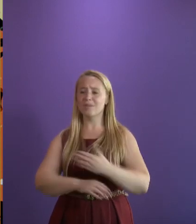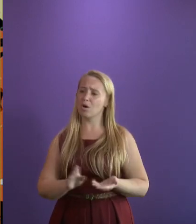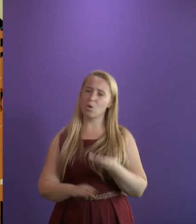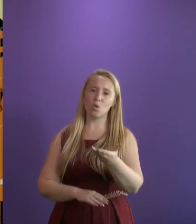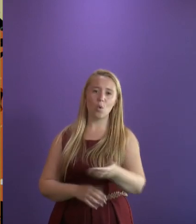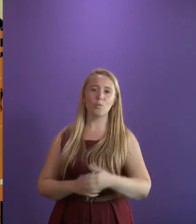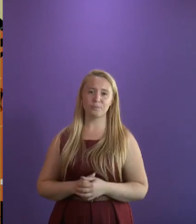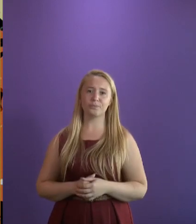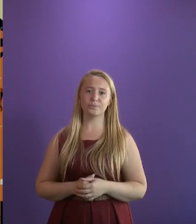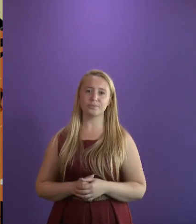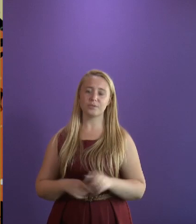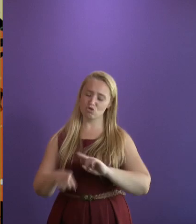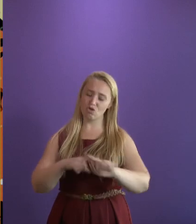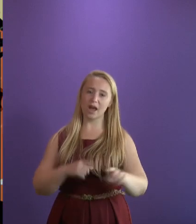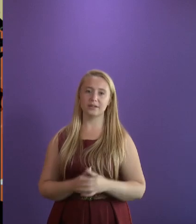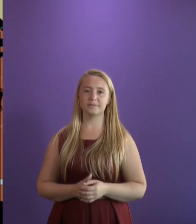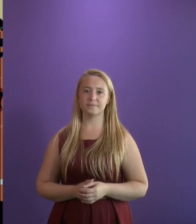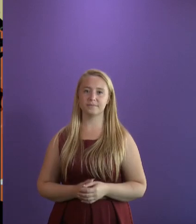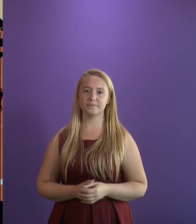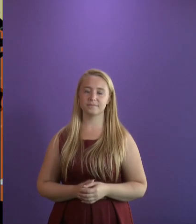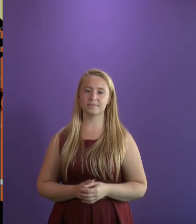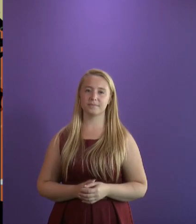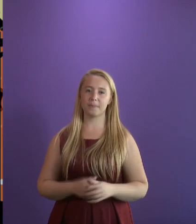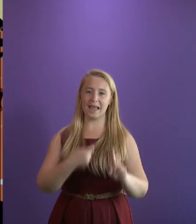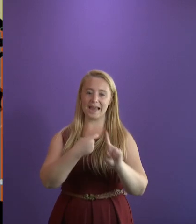working. Kay Marie.